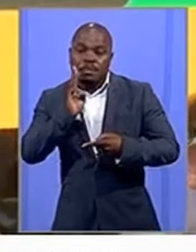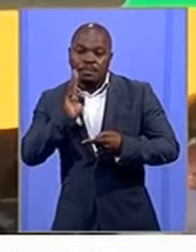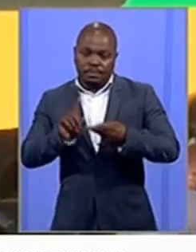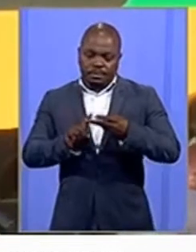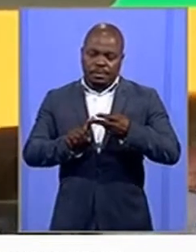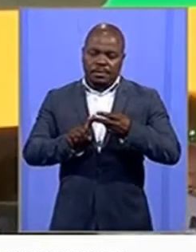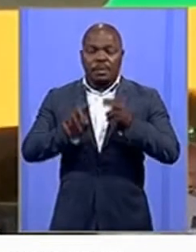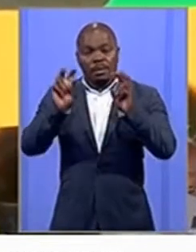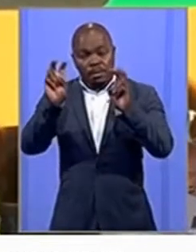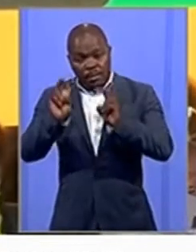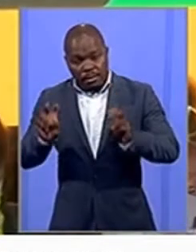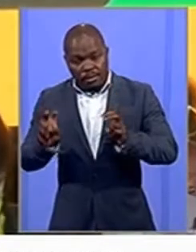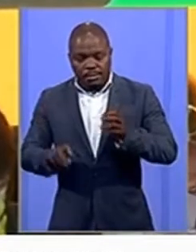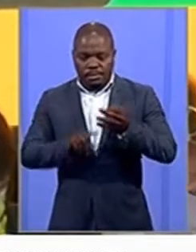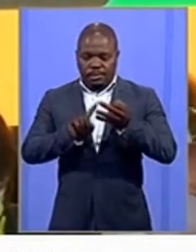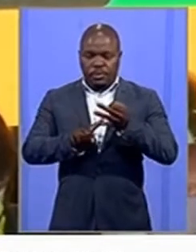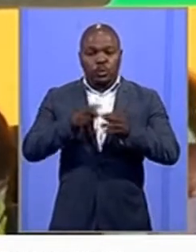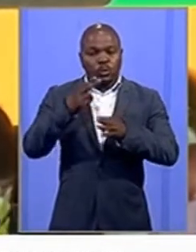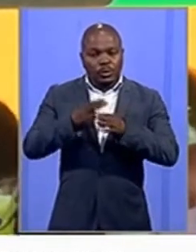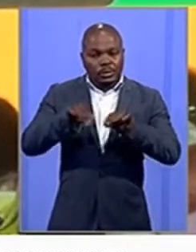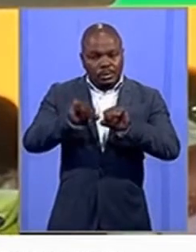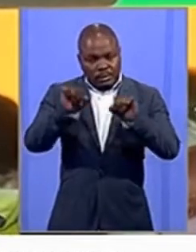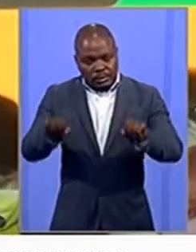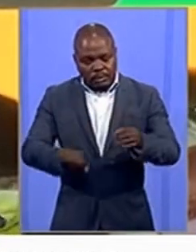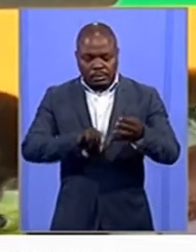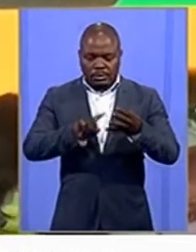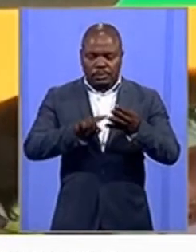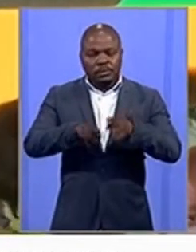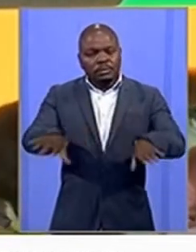electricity, sanitation, and refuse removal.